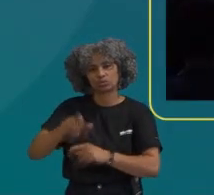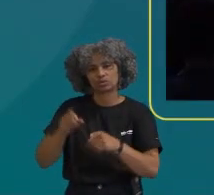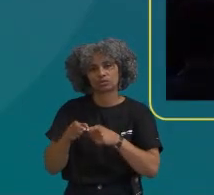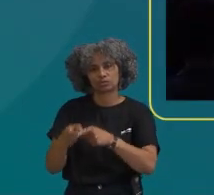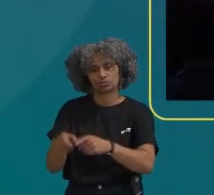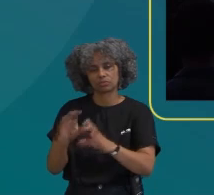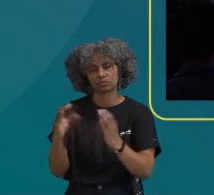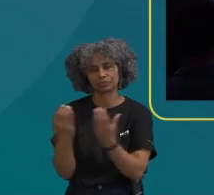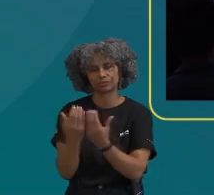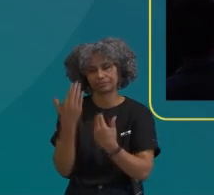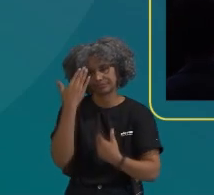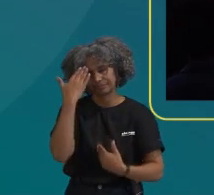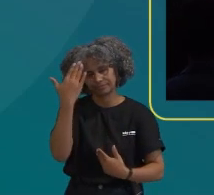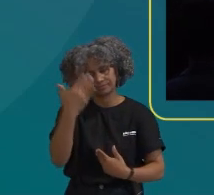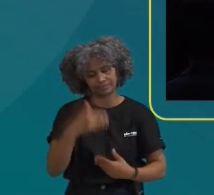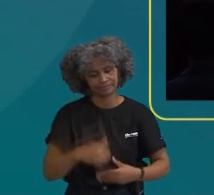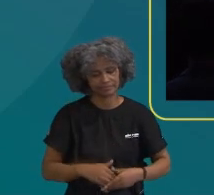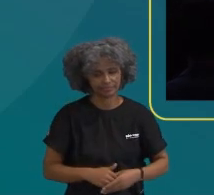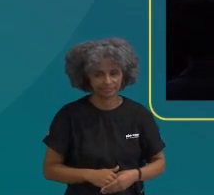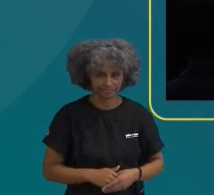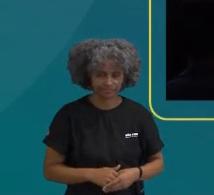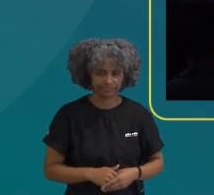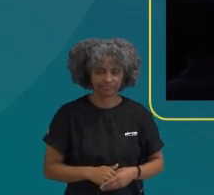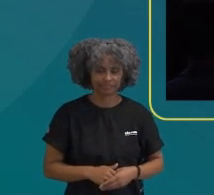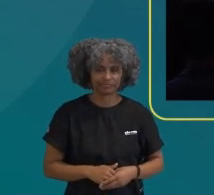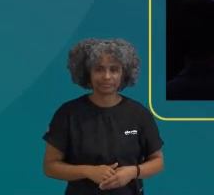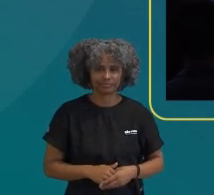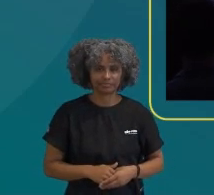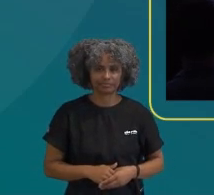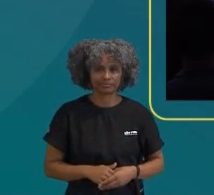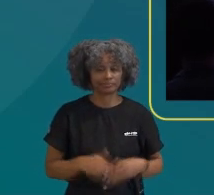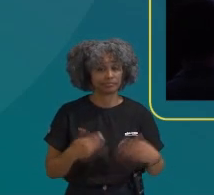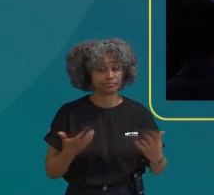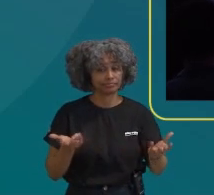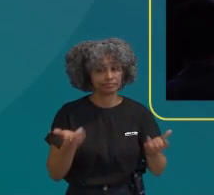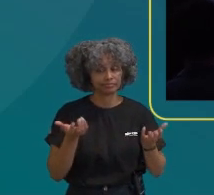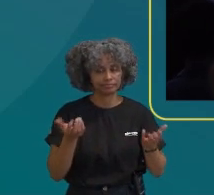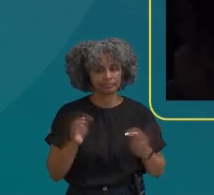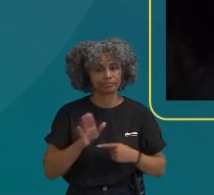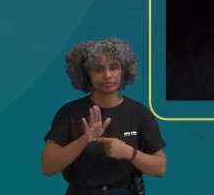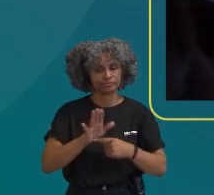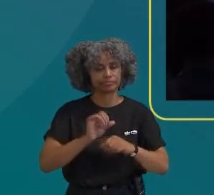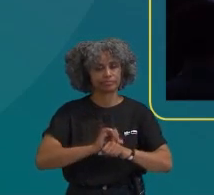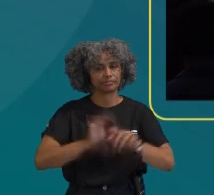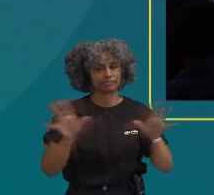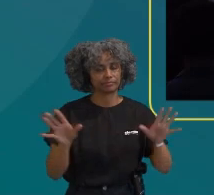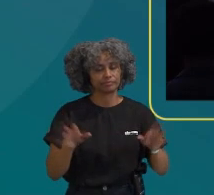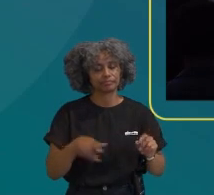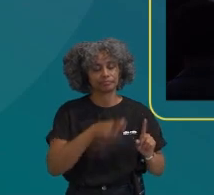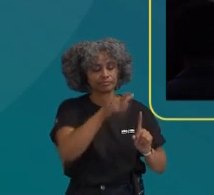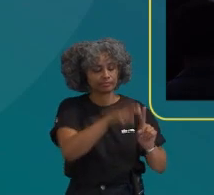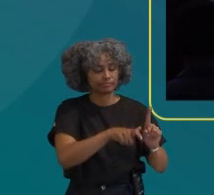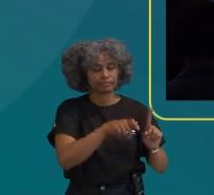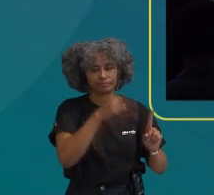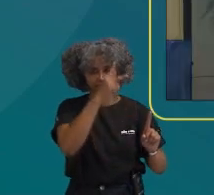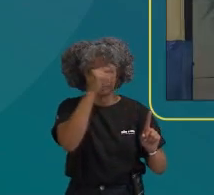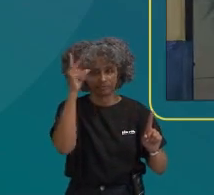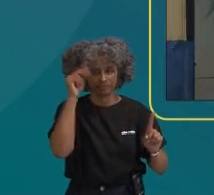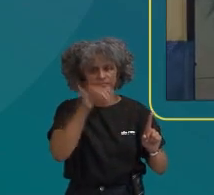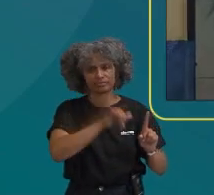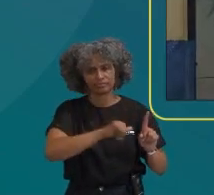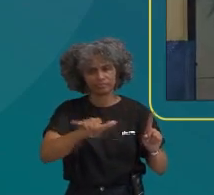just be very clear. The mayor told us that not too long ago at all, children were